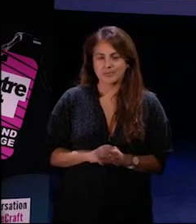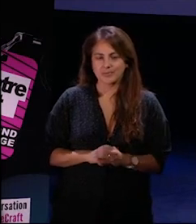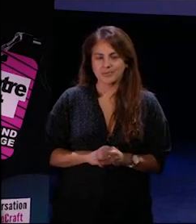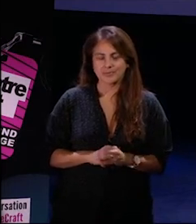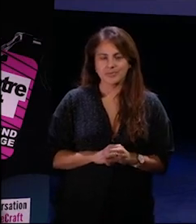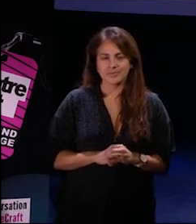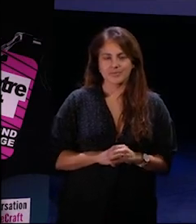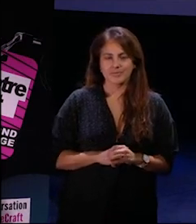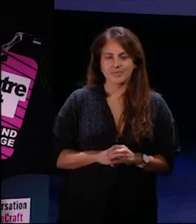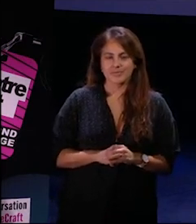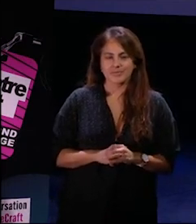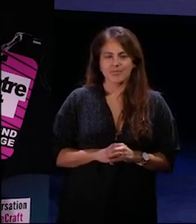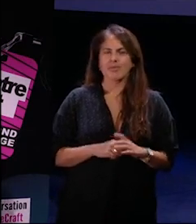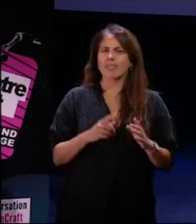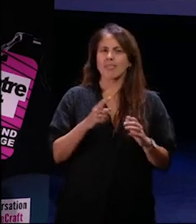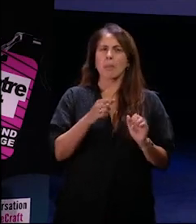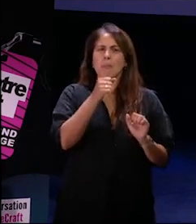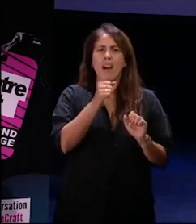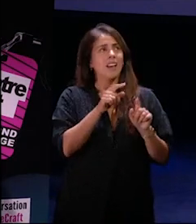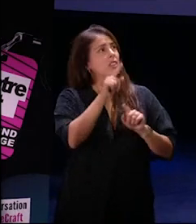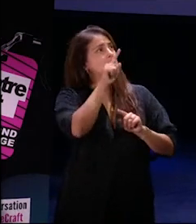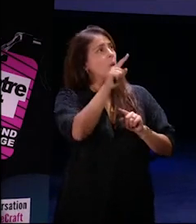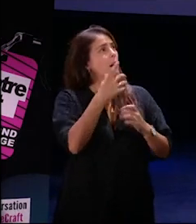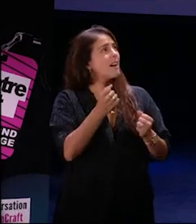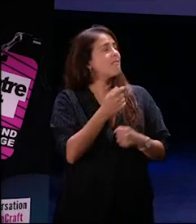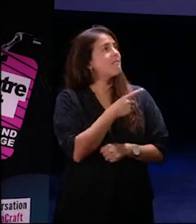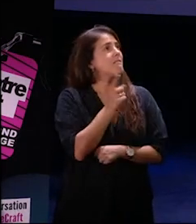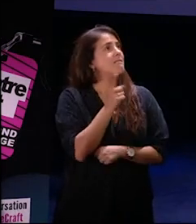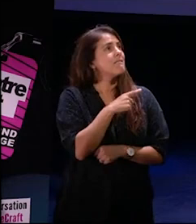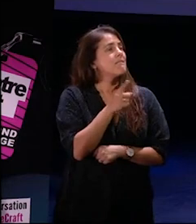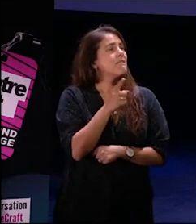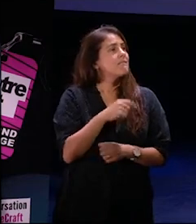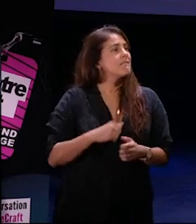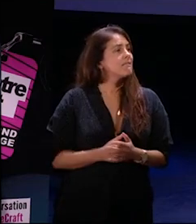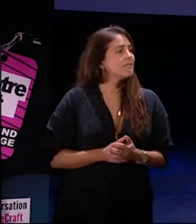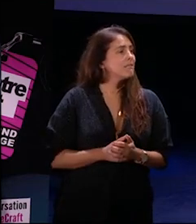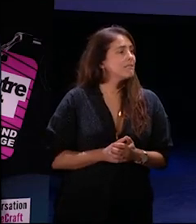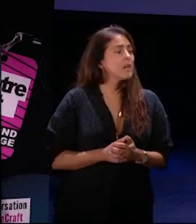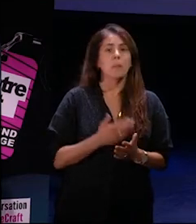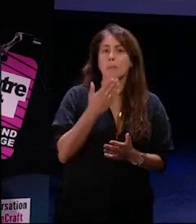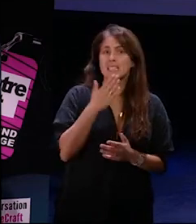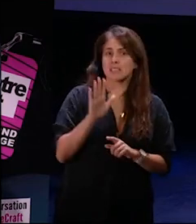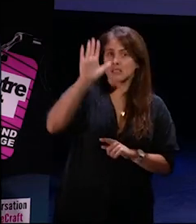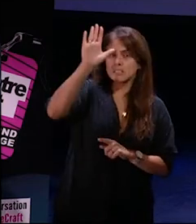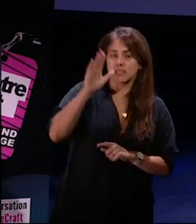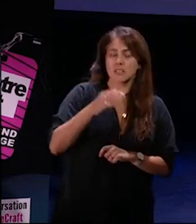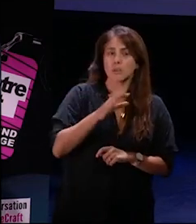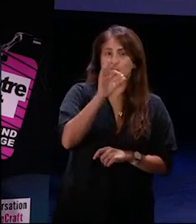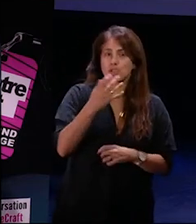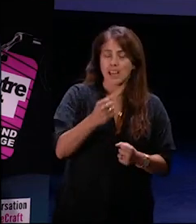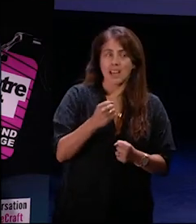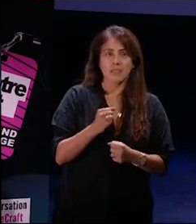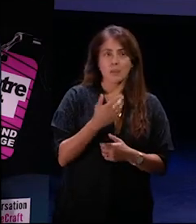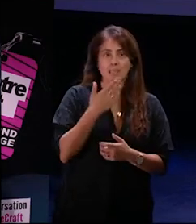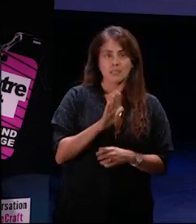yeah. I also can't say, I don't know if there's mics right up the top, but if you do want to ask questions, do put your hand up. We've got a question here.